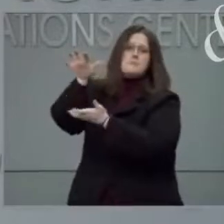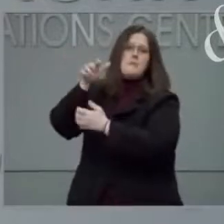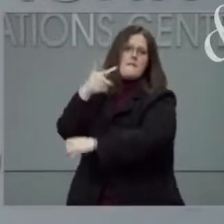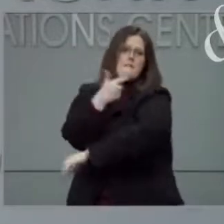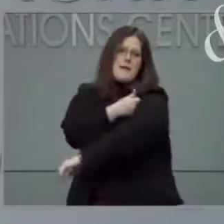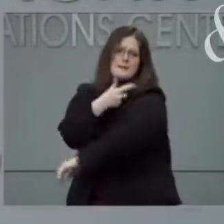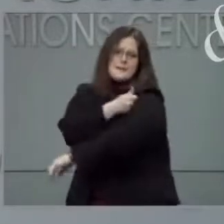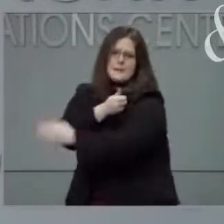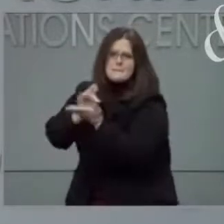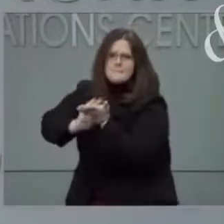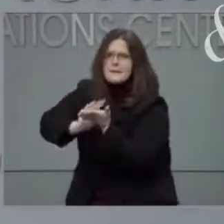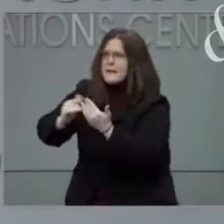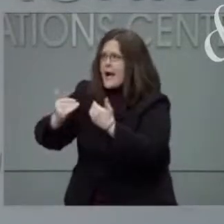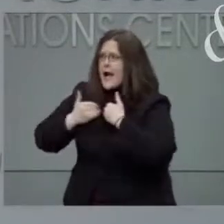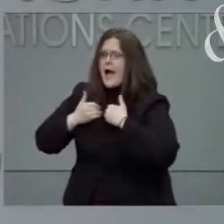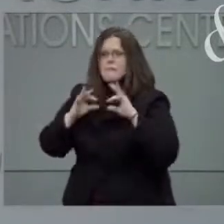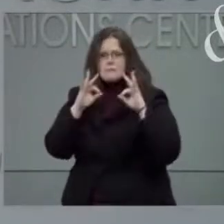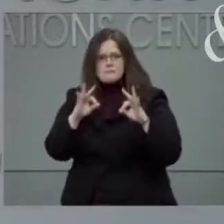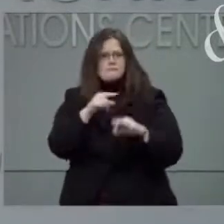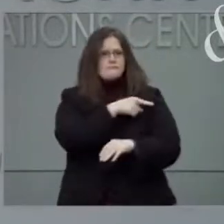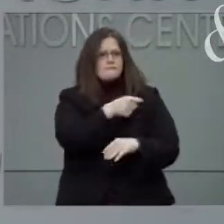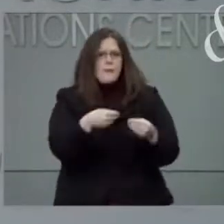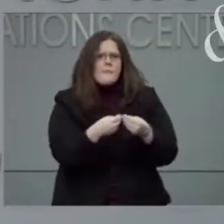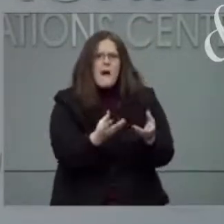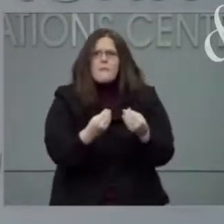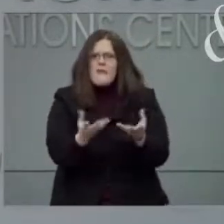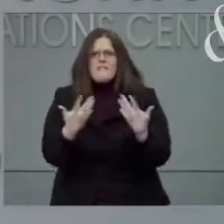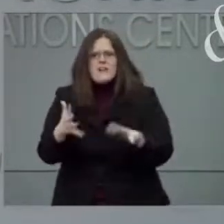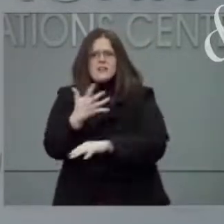next phase of vaccinations. So I'm